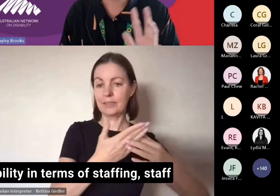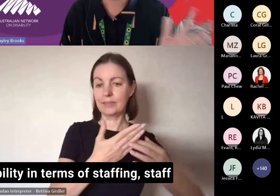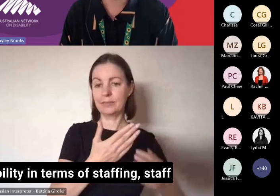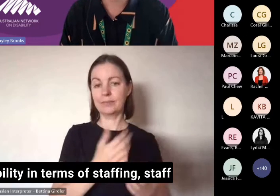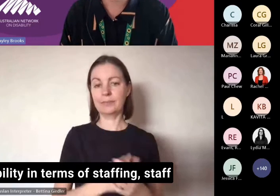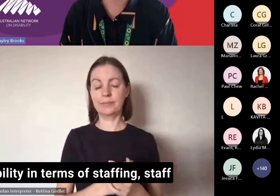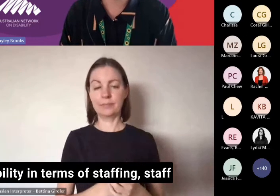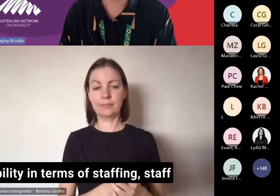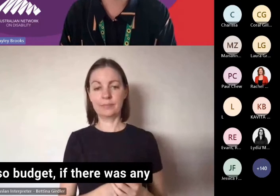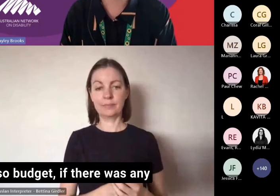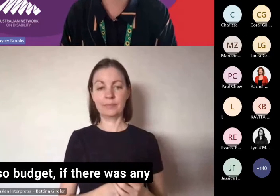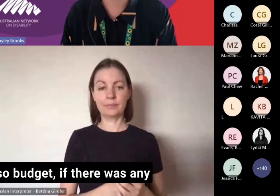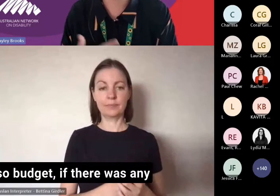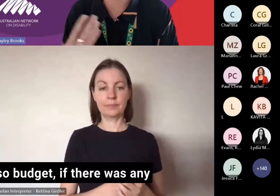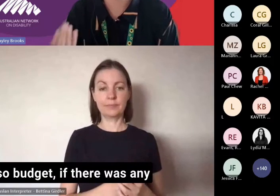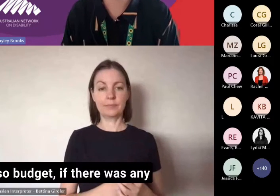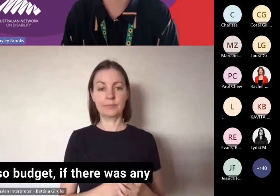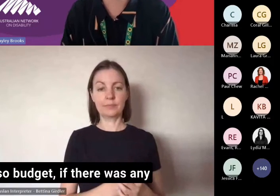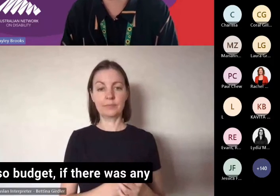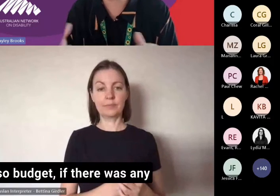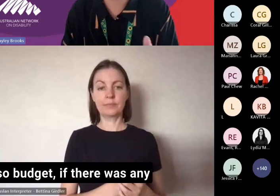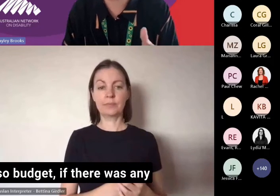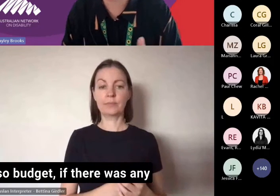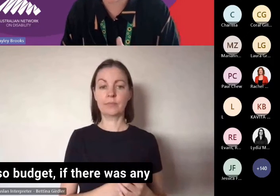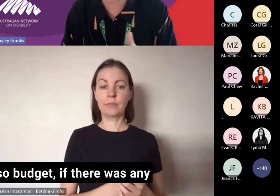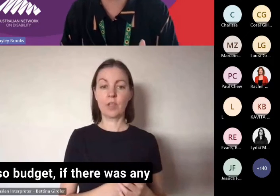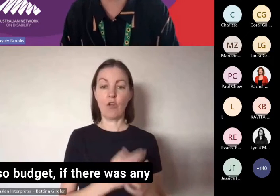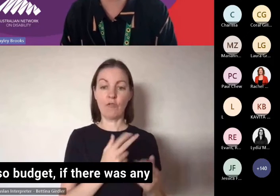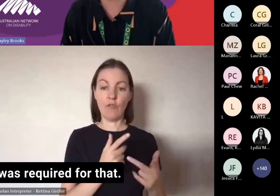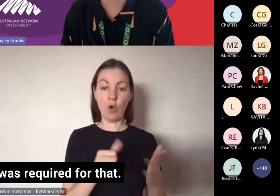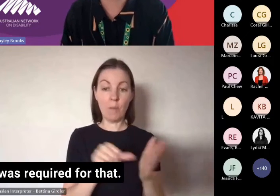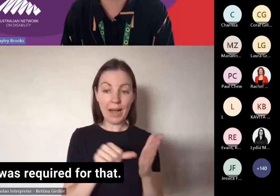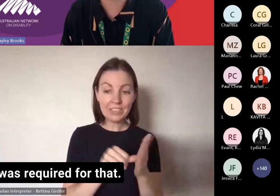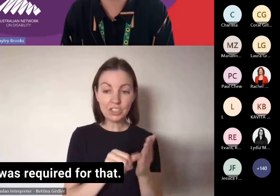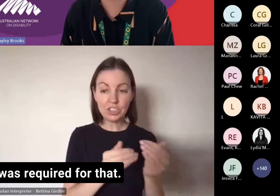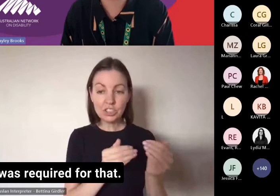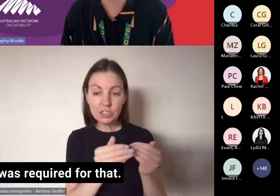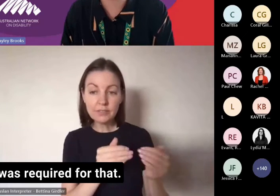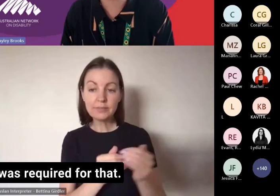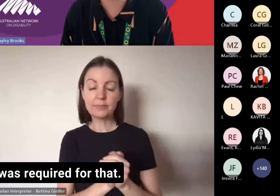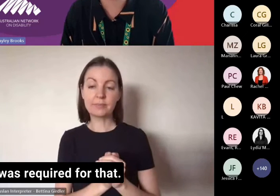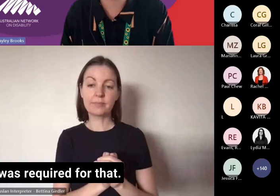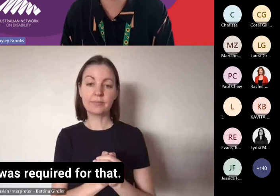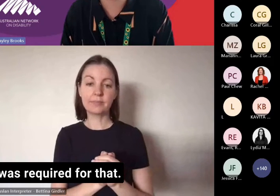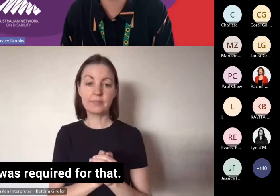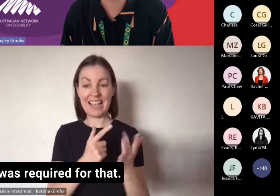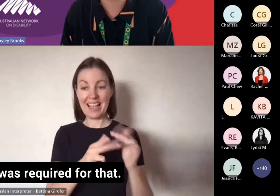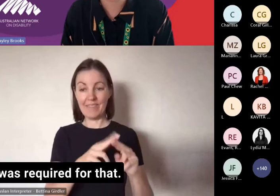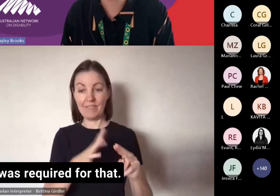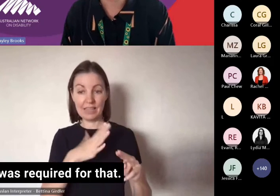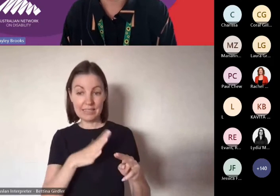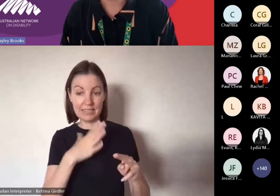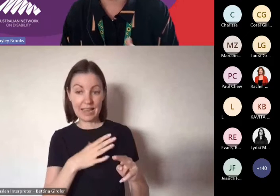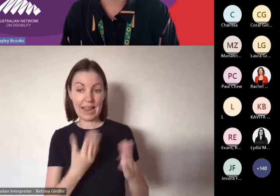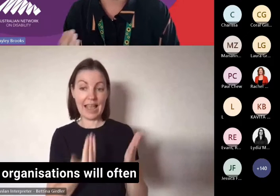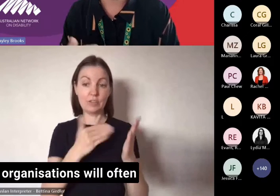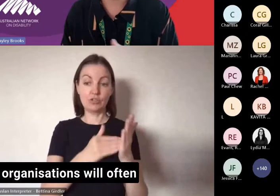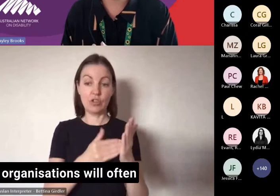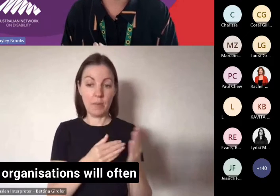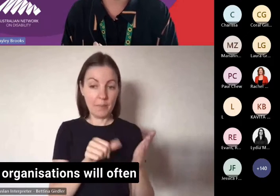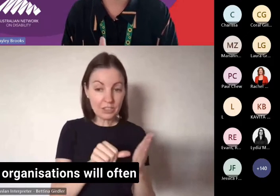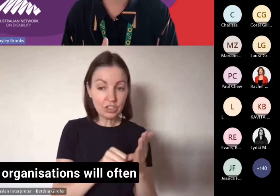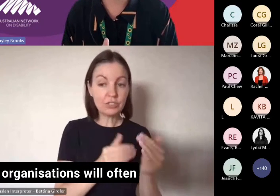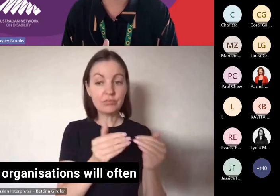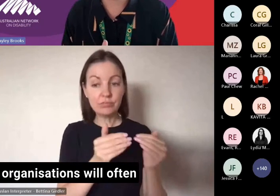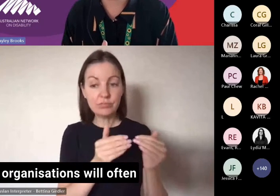staffing, staff resources, but also budget, if there was any budget that was required for that. We